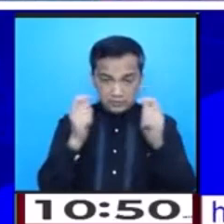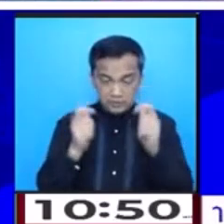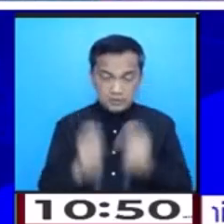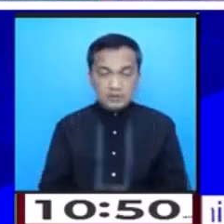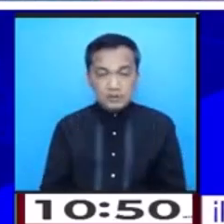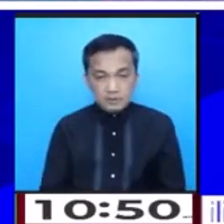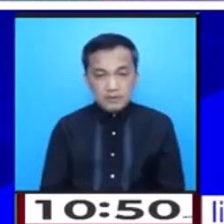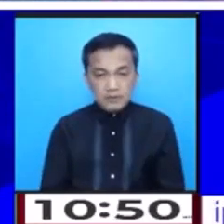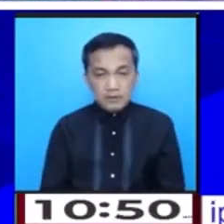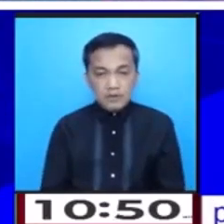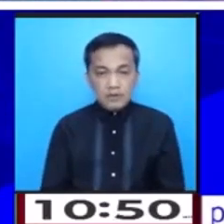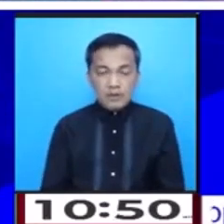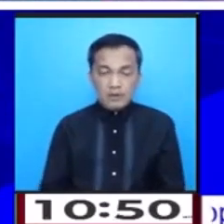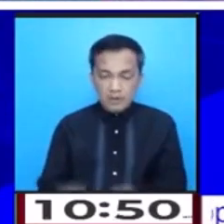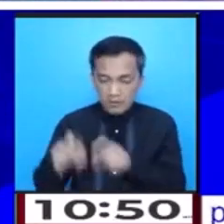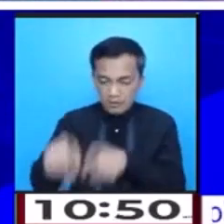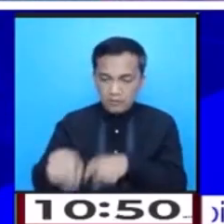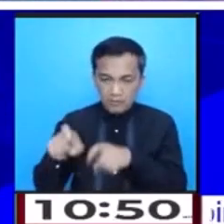was mentioned earlier,